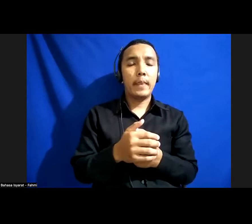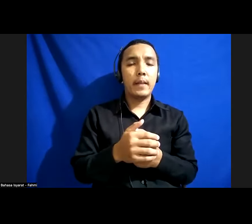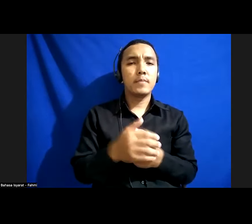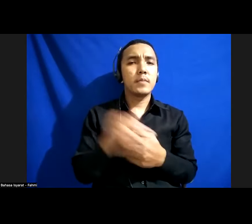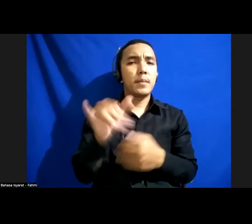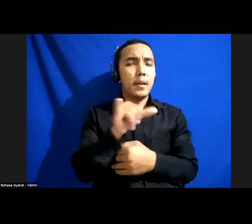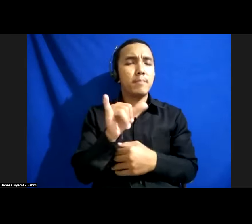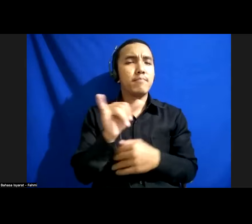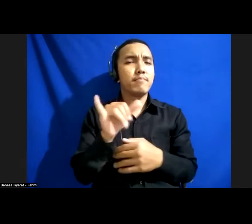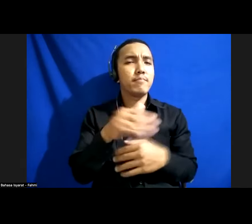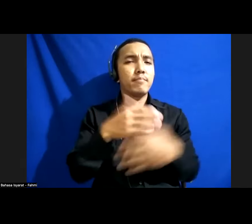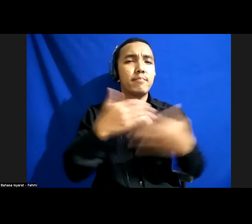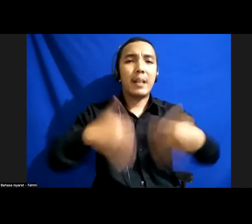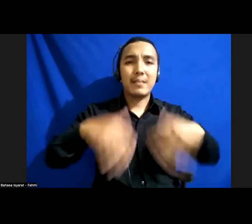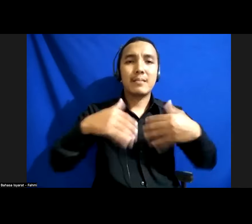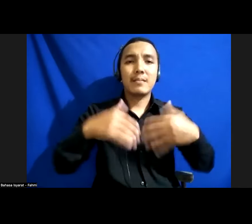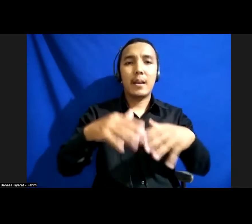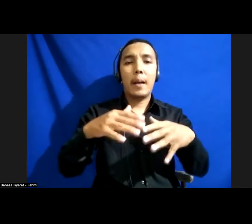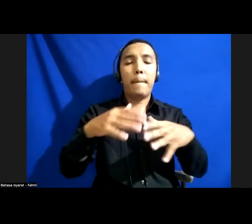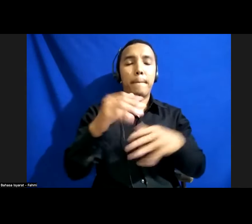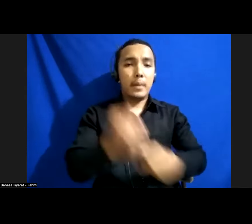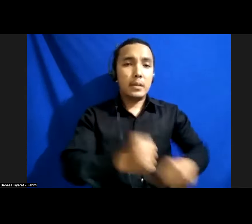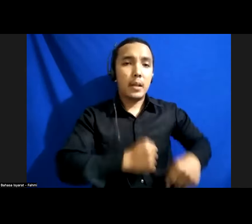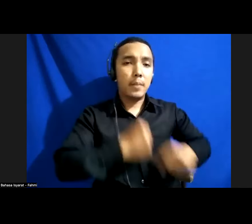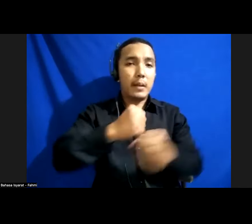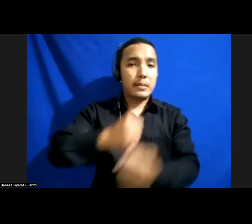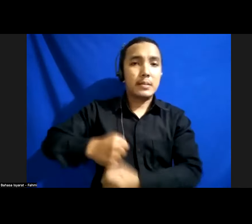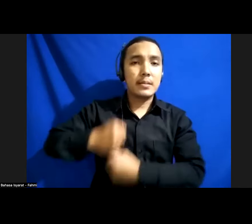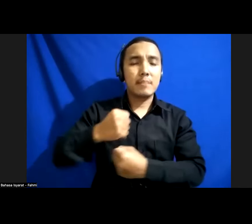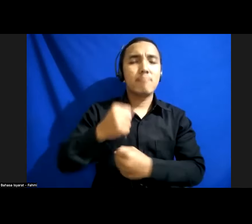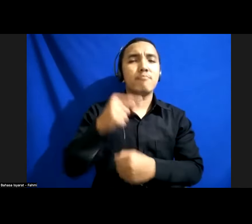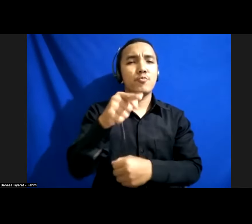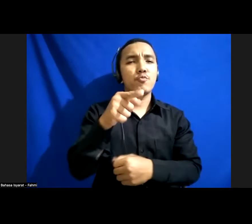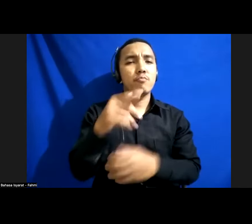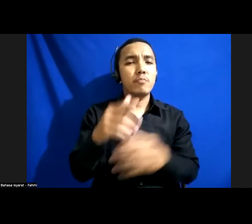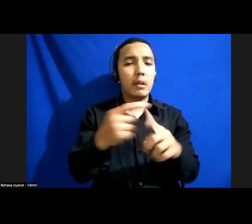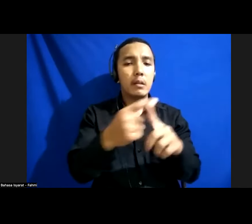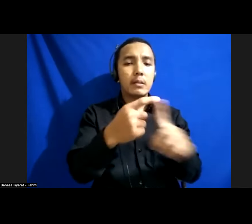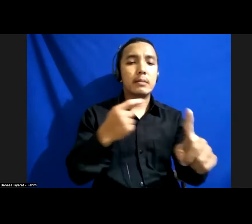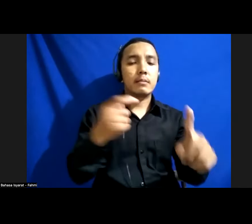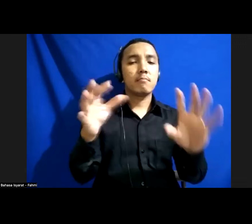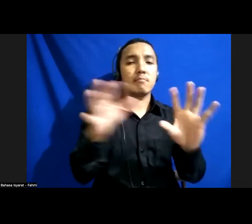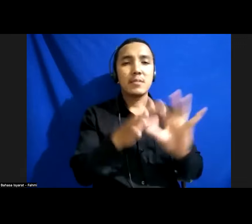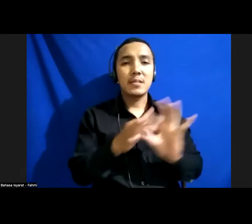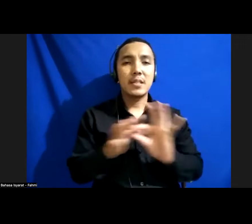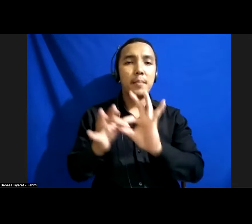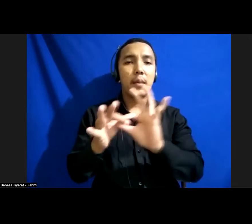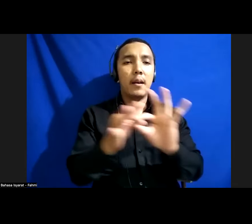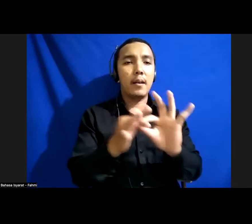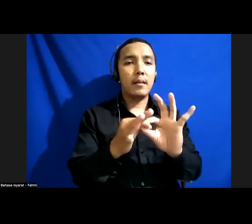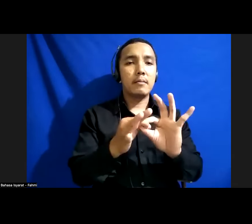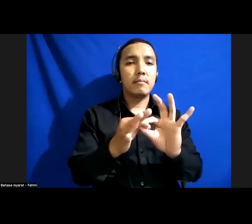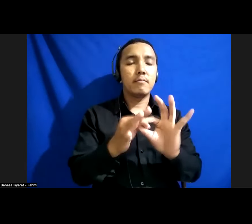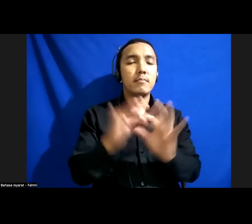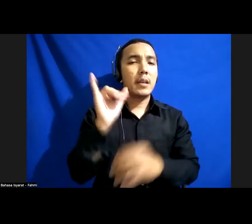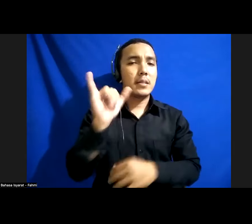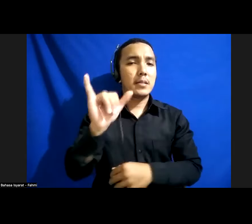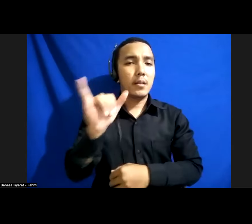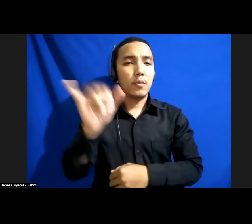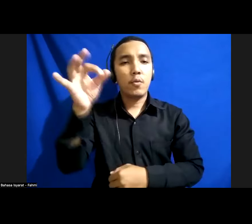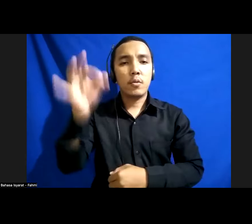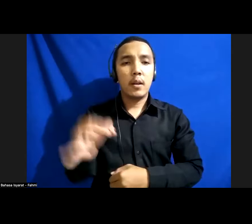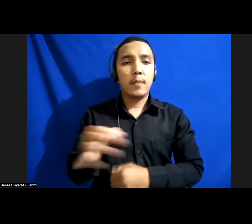in Banjarmasin are the result of a collaboration between Kaki Kota Foundation, Kota Kita Foundation, and UNESCO. And